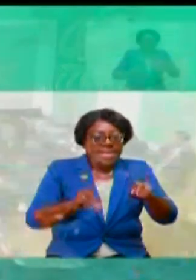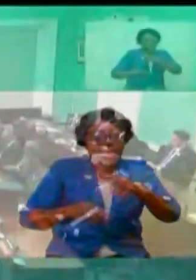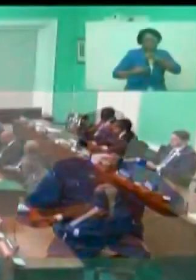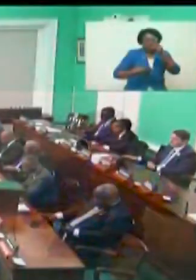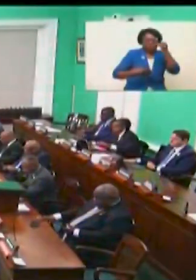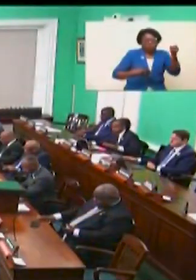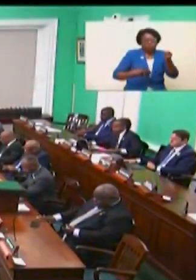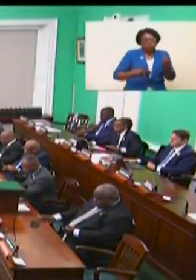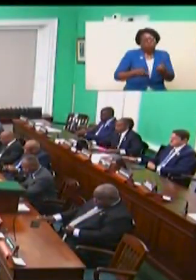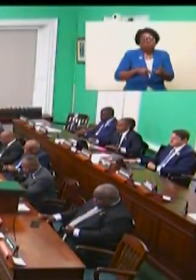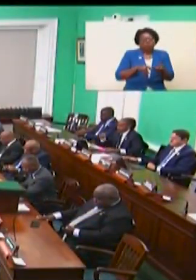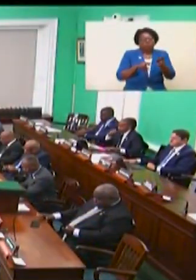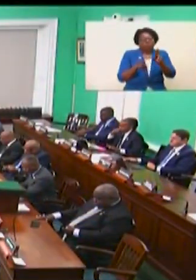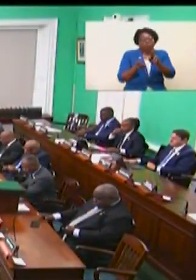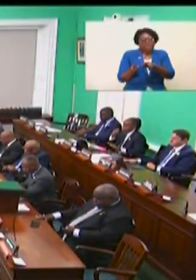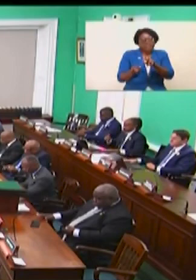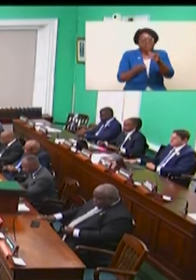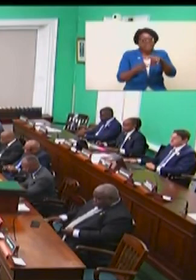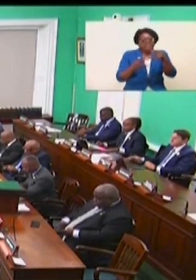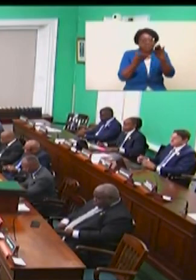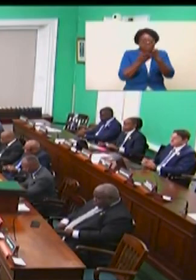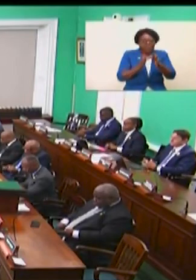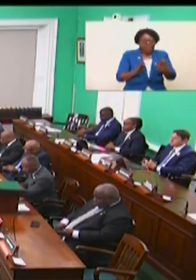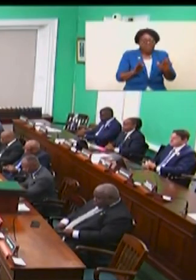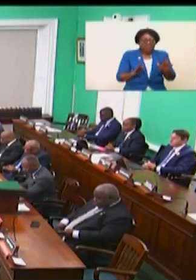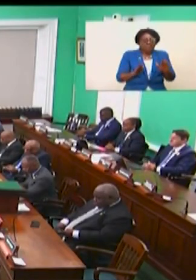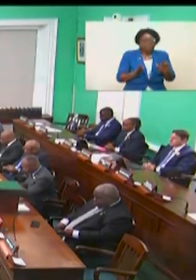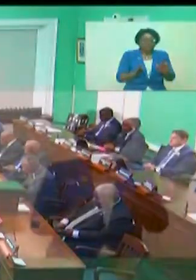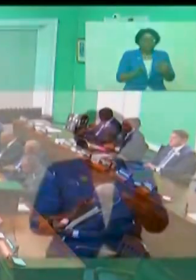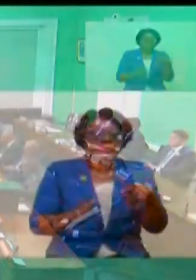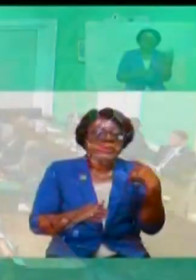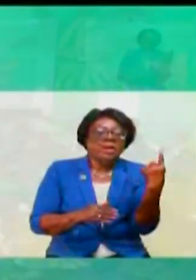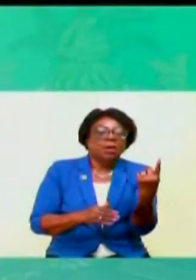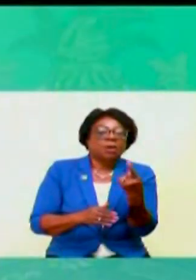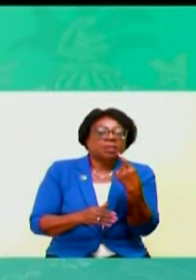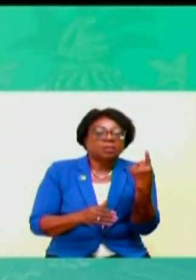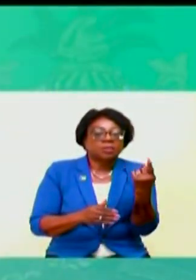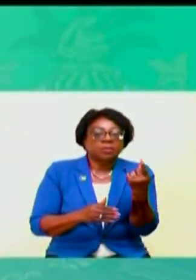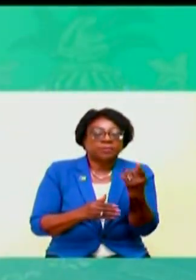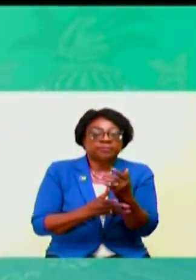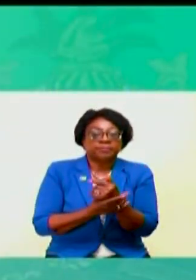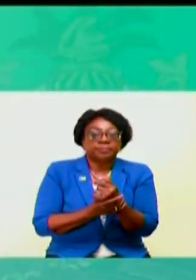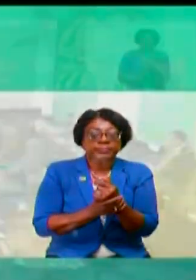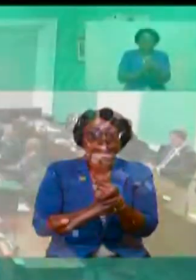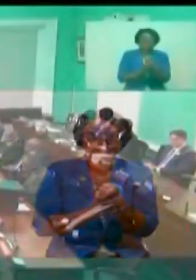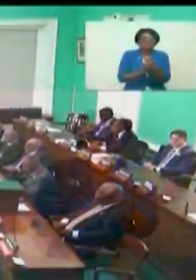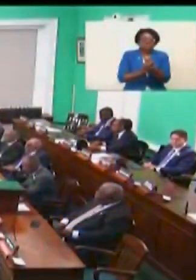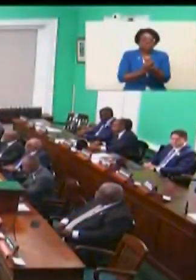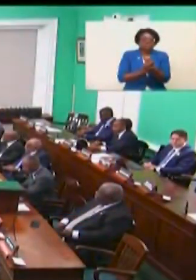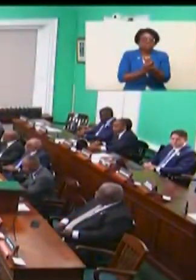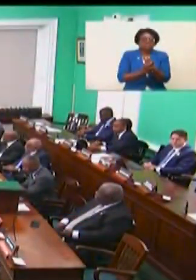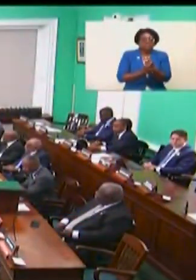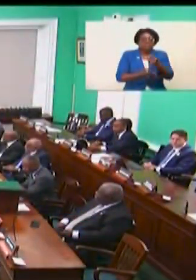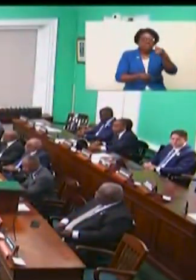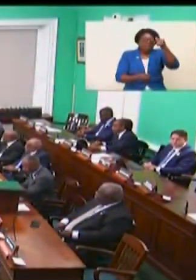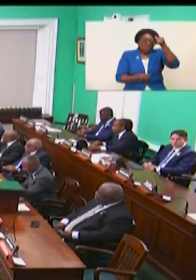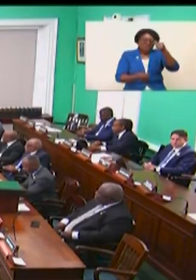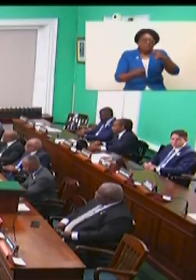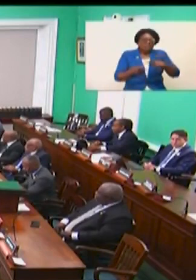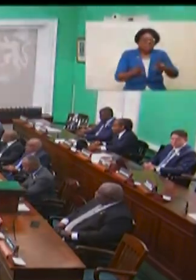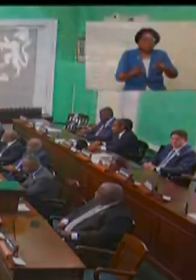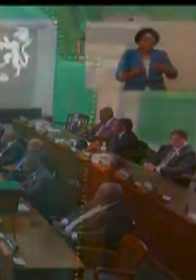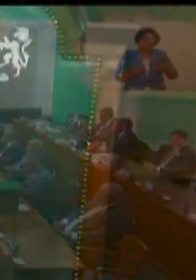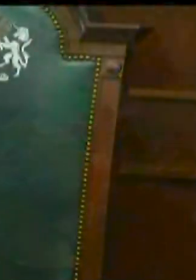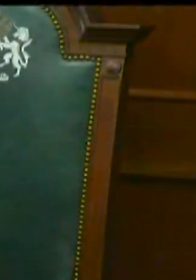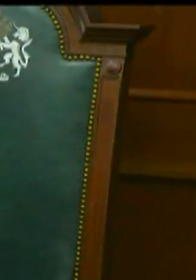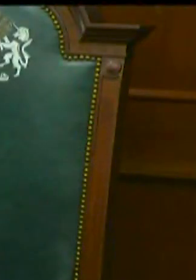I would also like to extend- Honorable Member. Sorry. I'd just like to remind persons in the